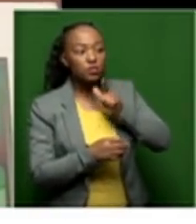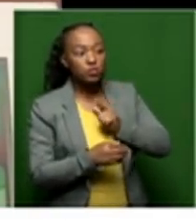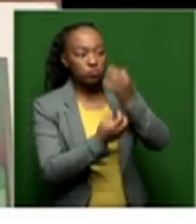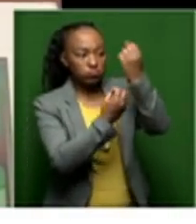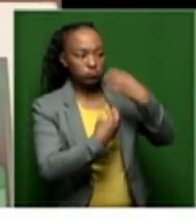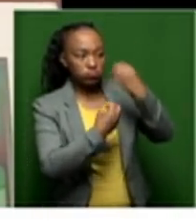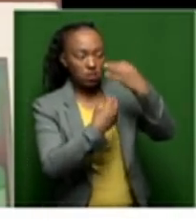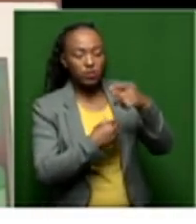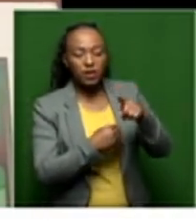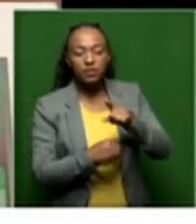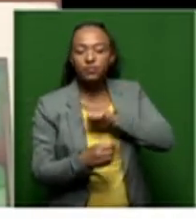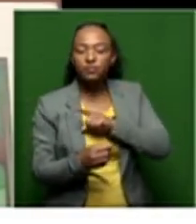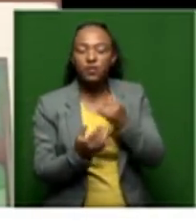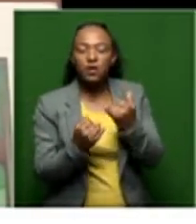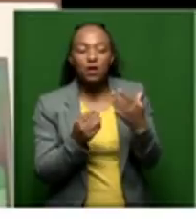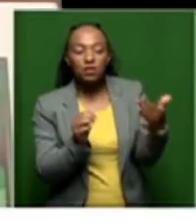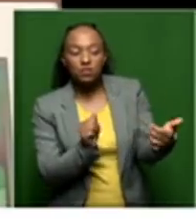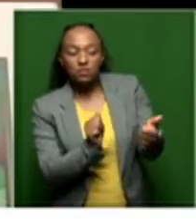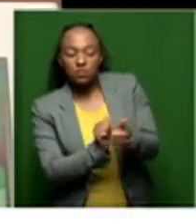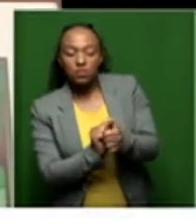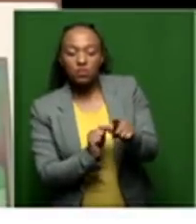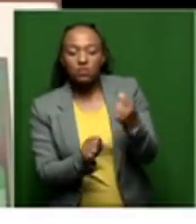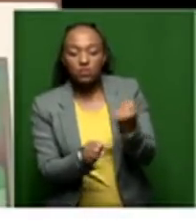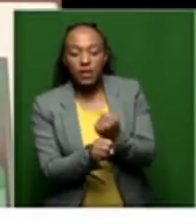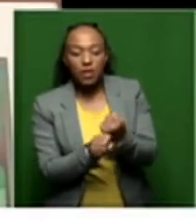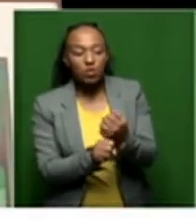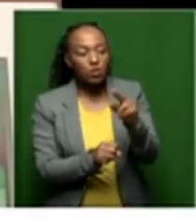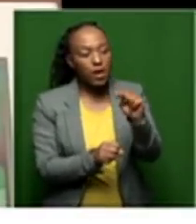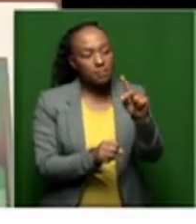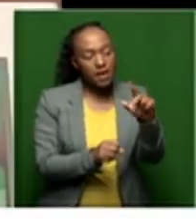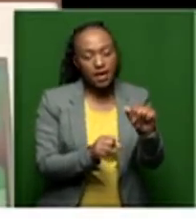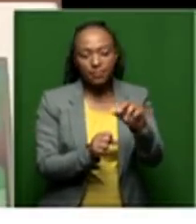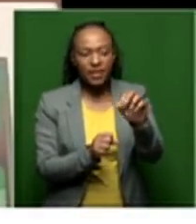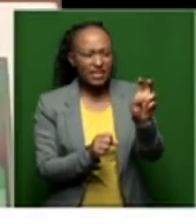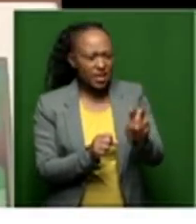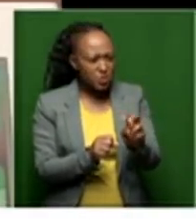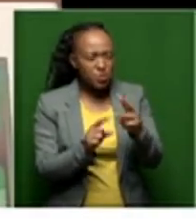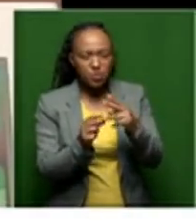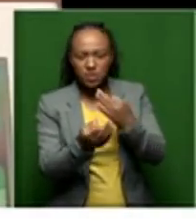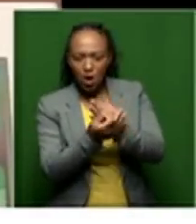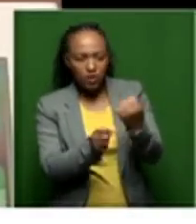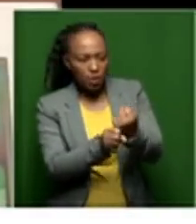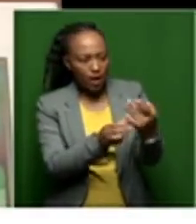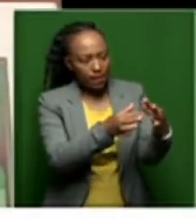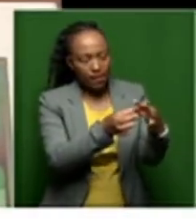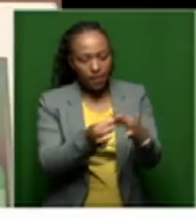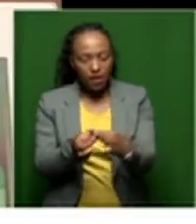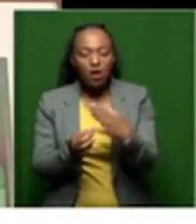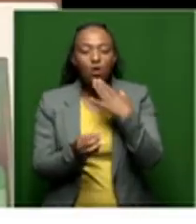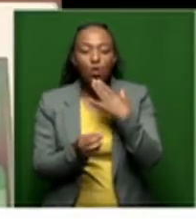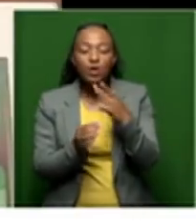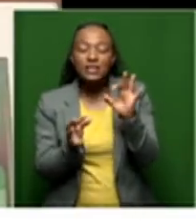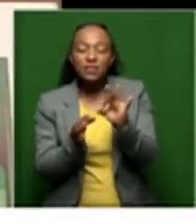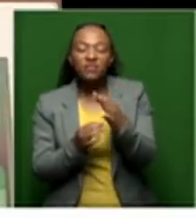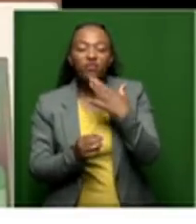the cooperation between the law enforcement agencies, particularly the Hawks and the NPA, because